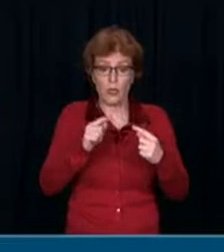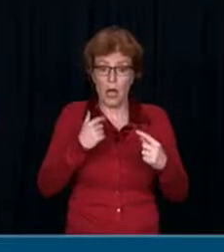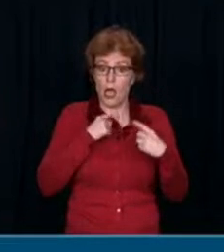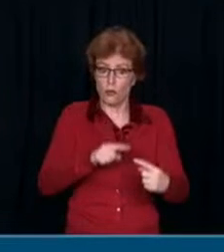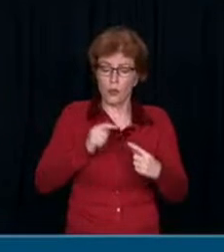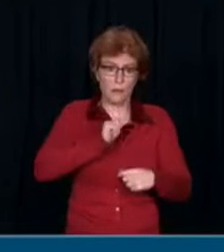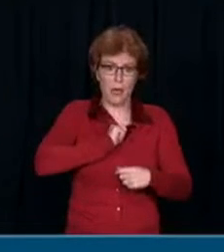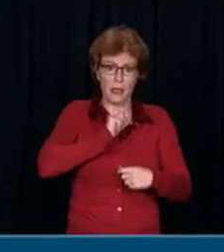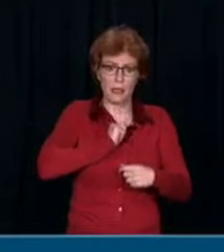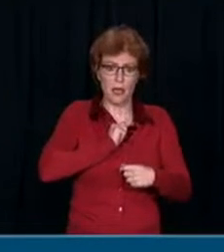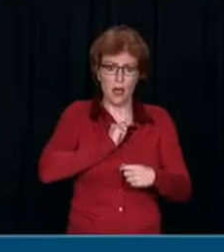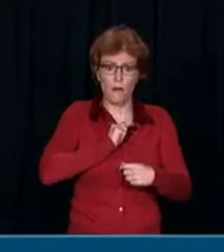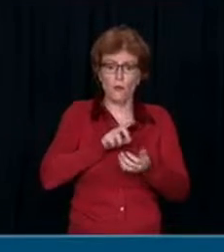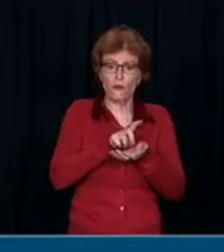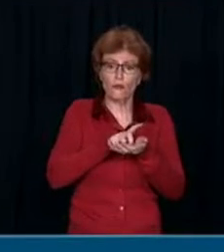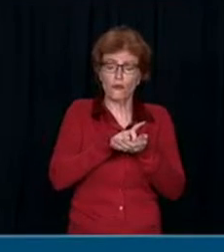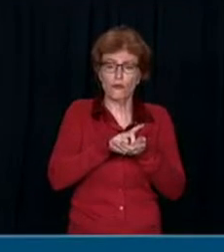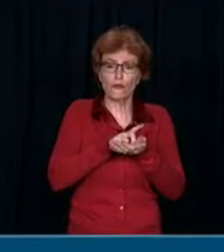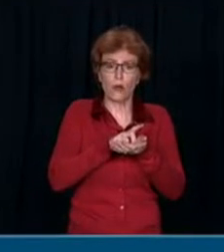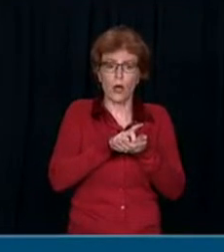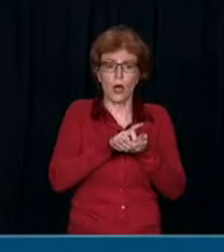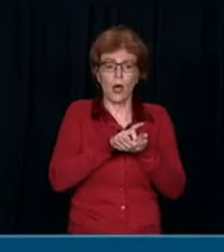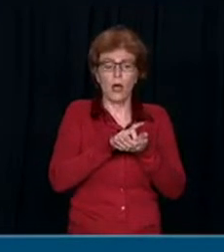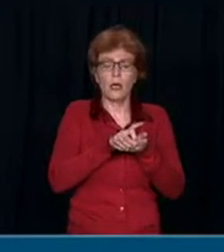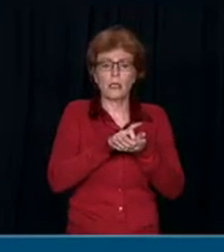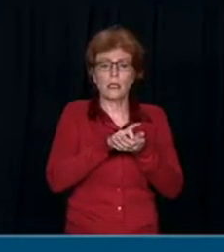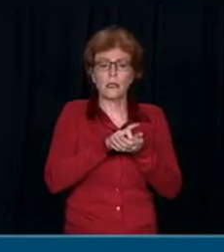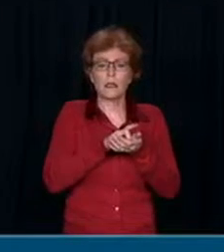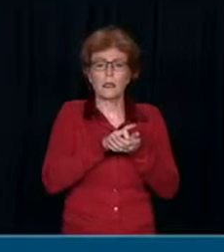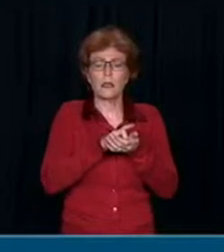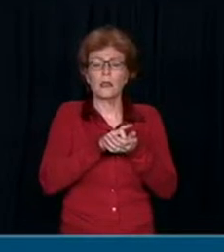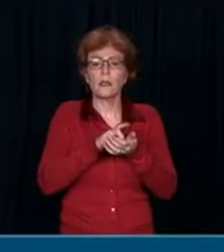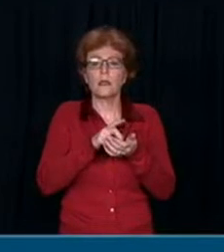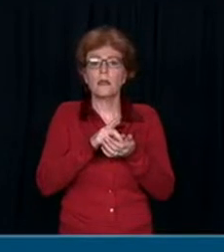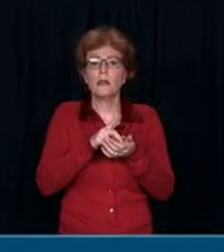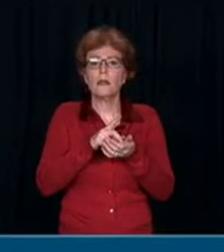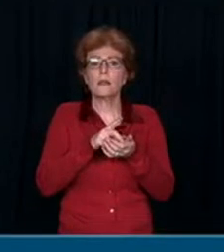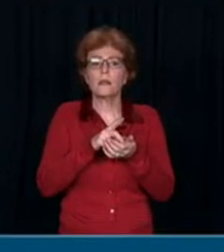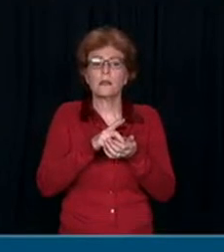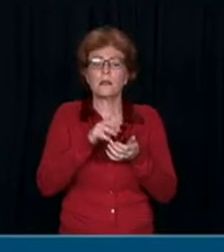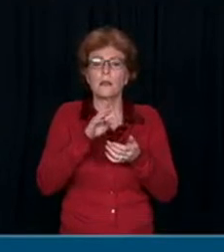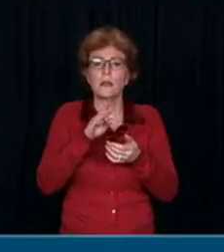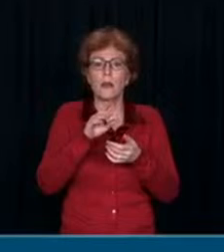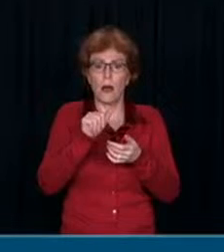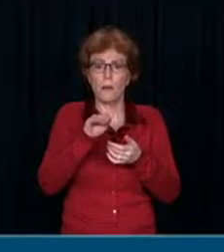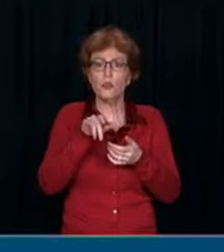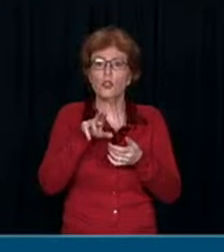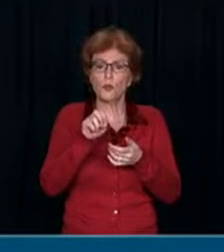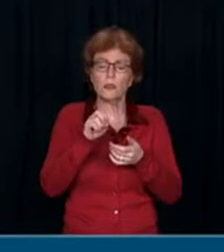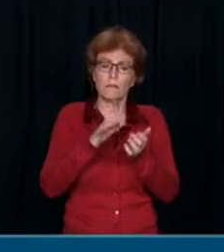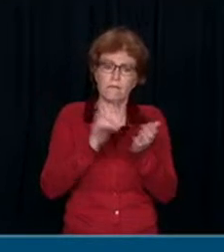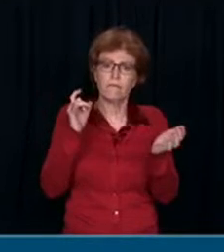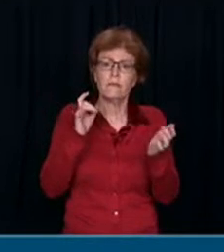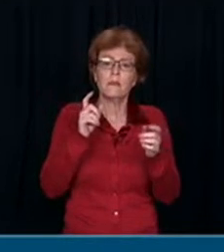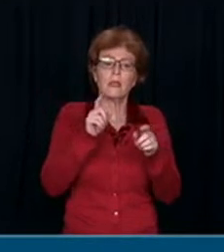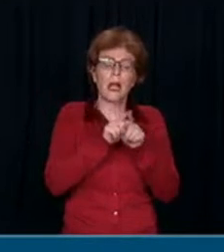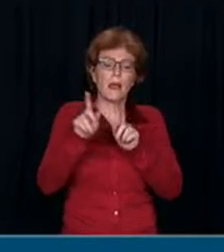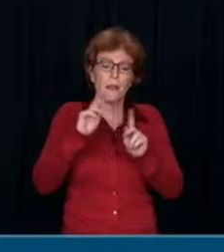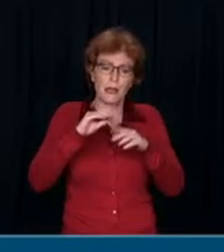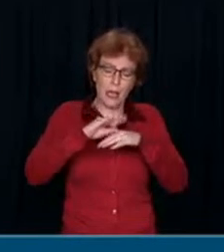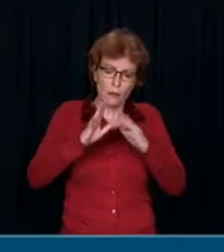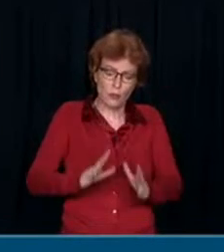struggled myself with substance abuse, and I thank those counselors who, gave me an